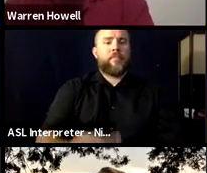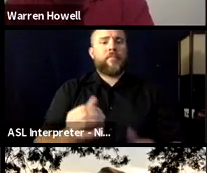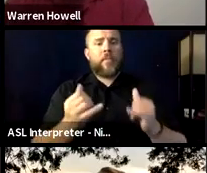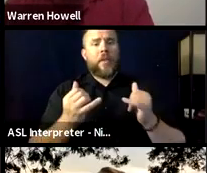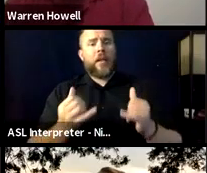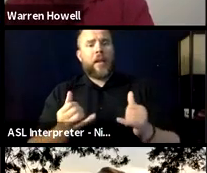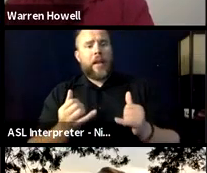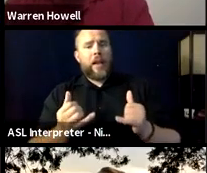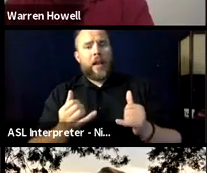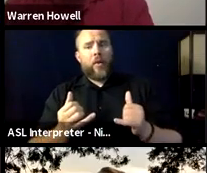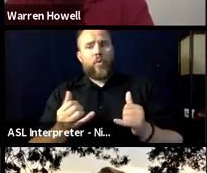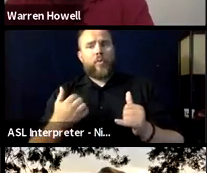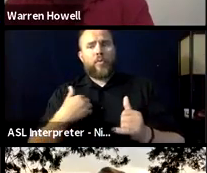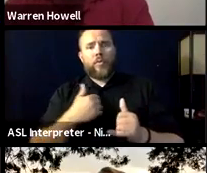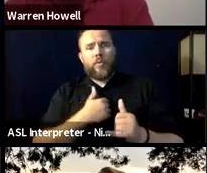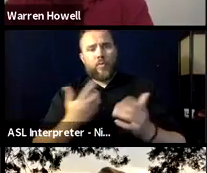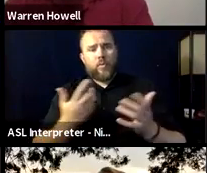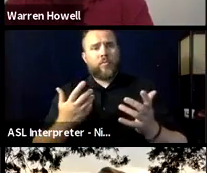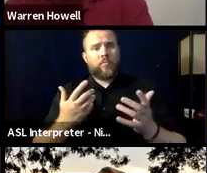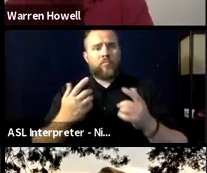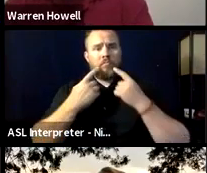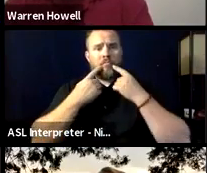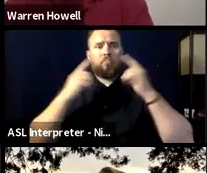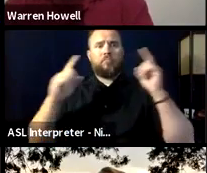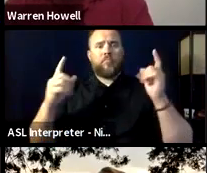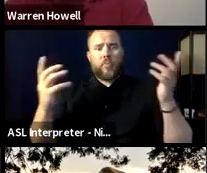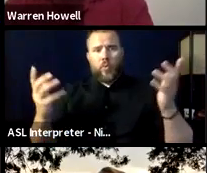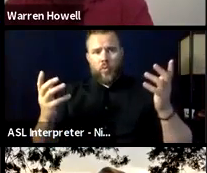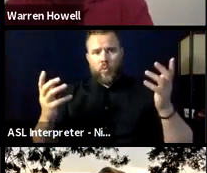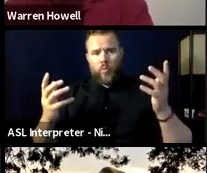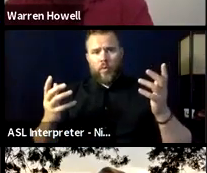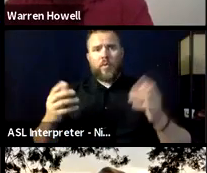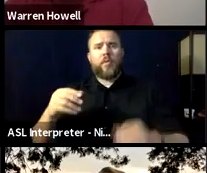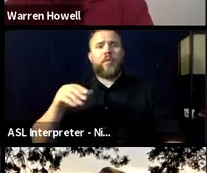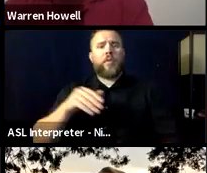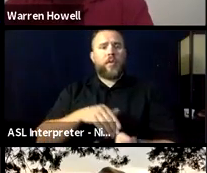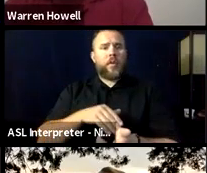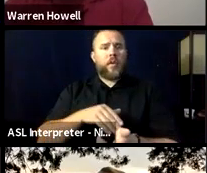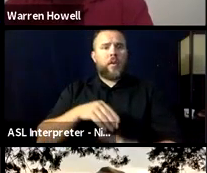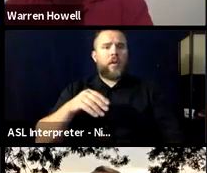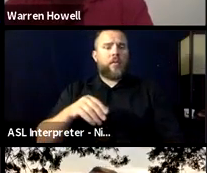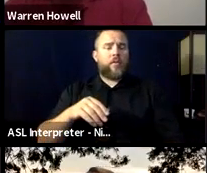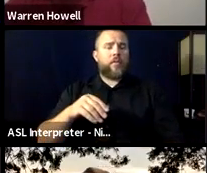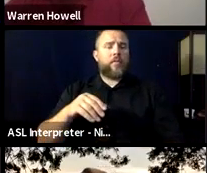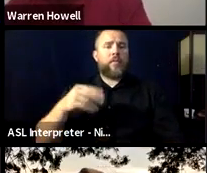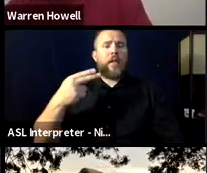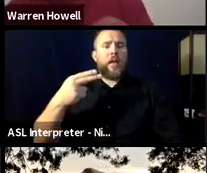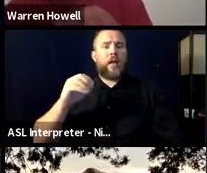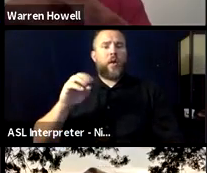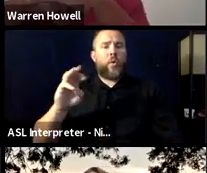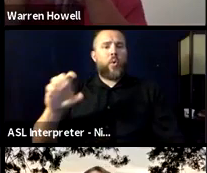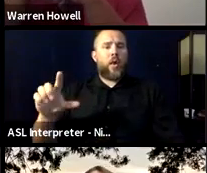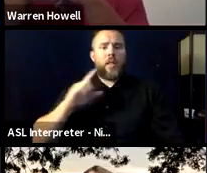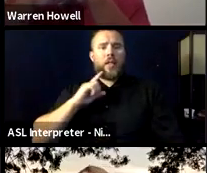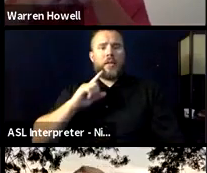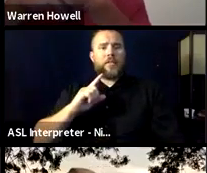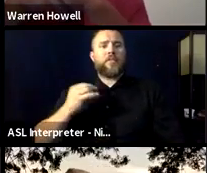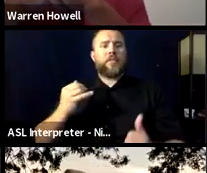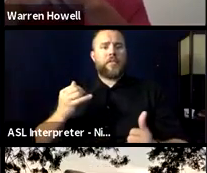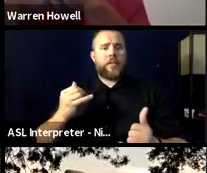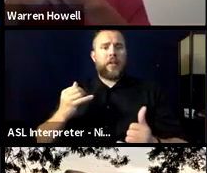point, it is declared that Dr. Keely Powell is declared president of the Christina Board of Education by a vote